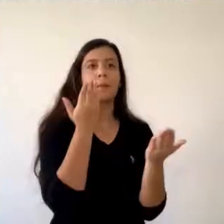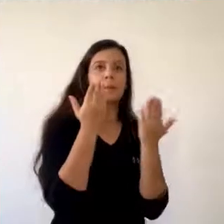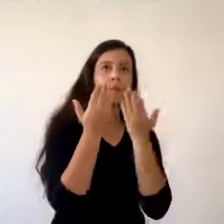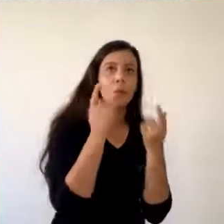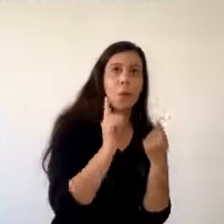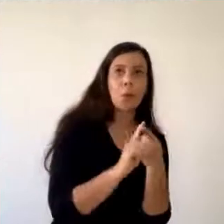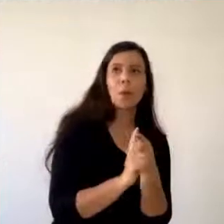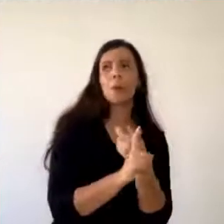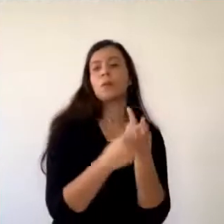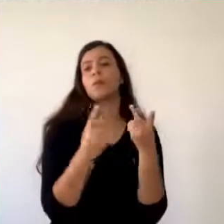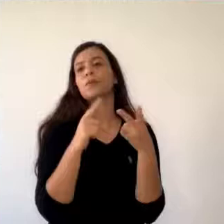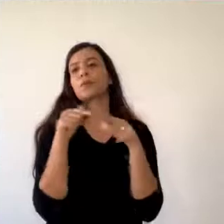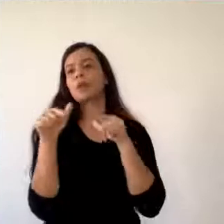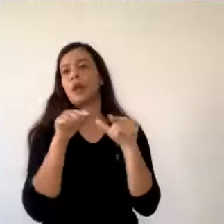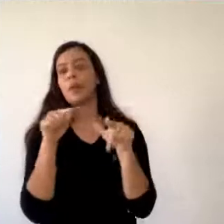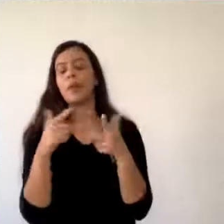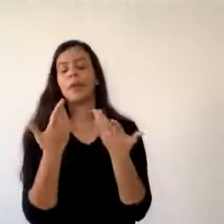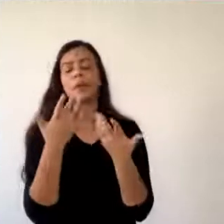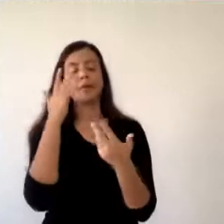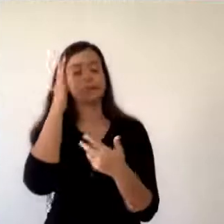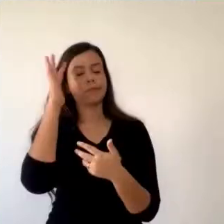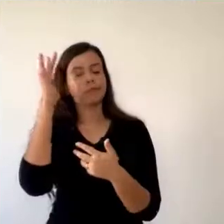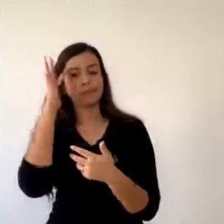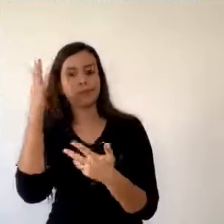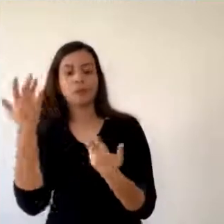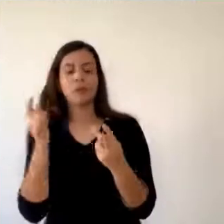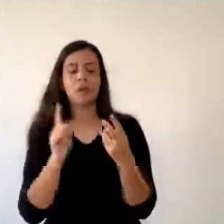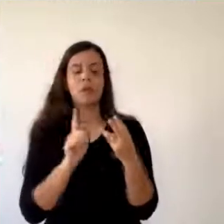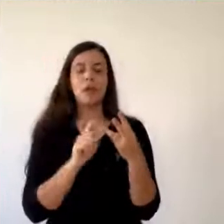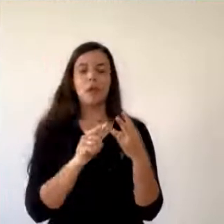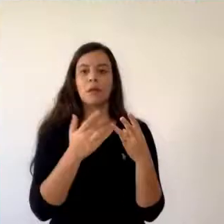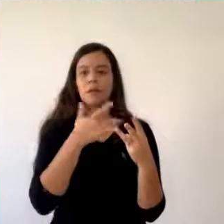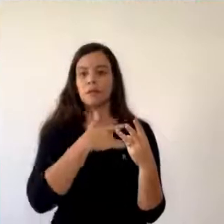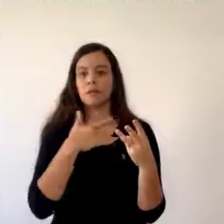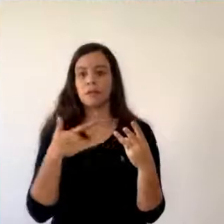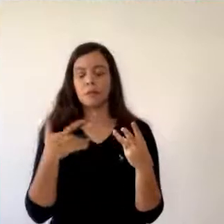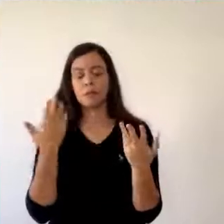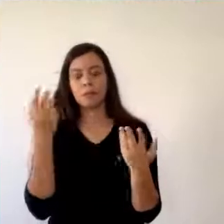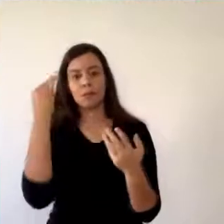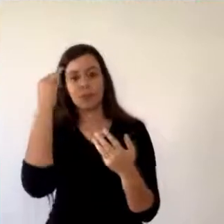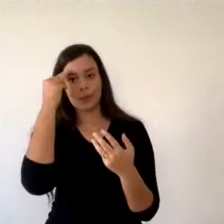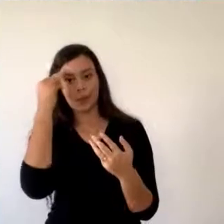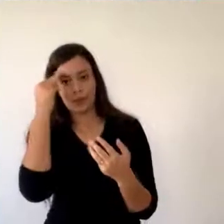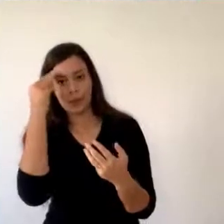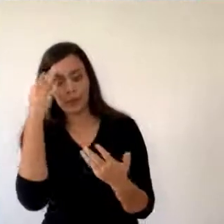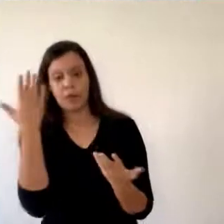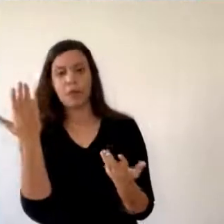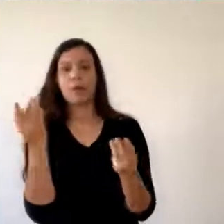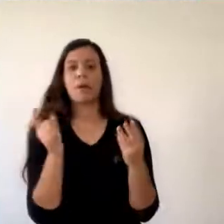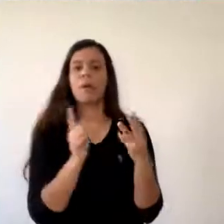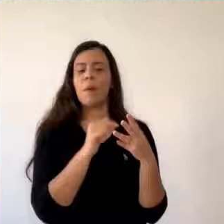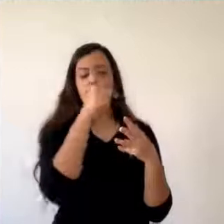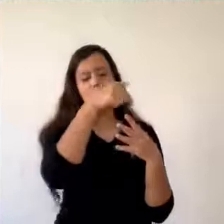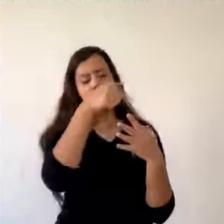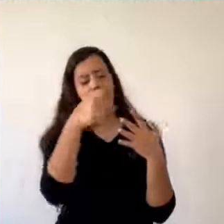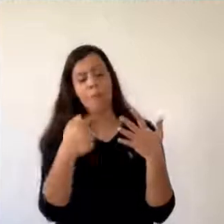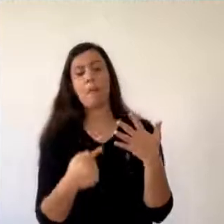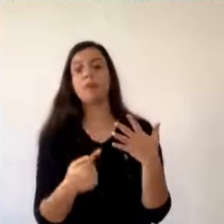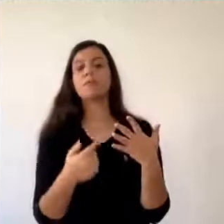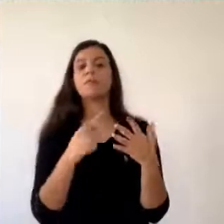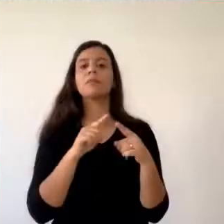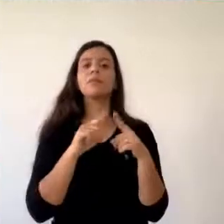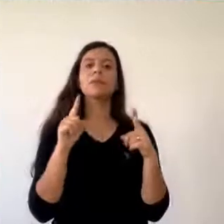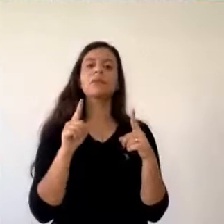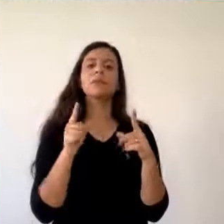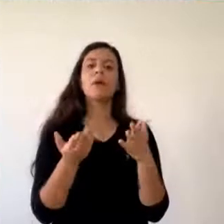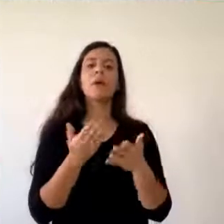have psychologists and work with emotional support, mental health? How and then